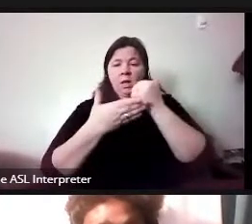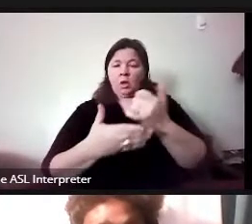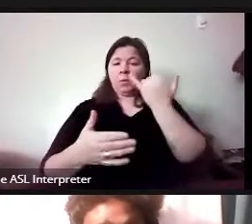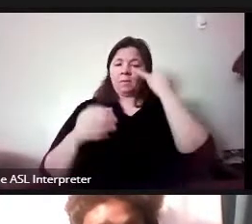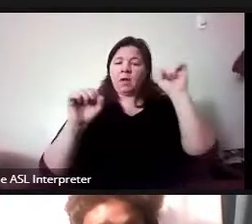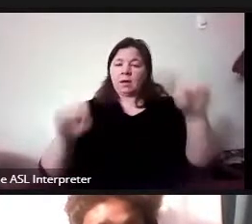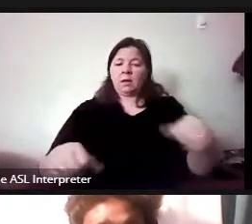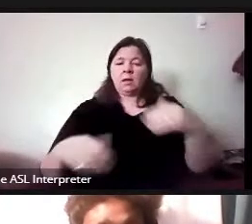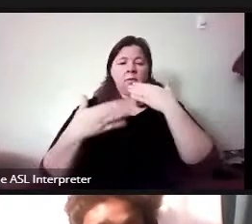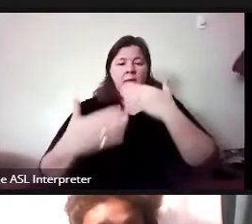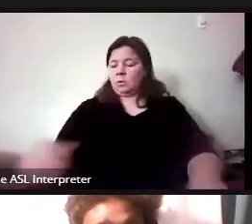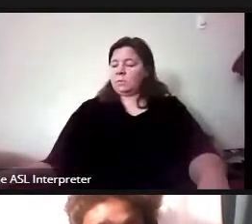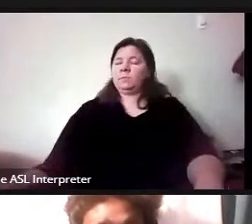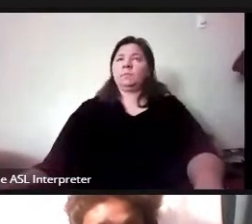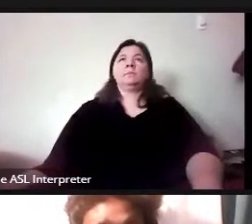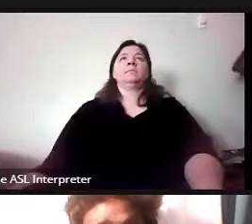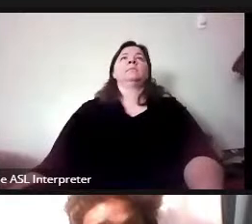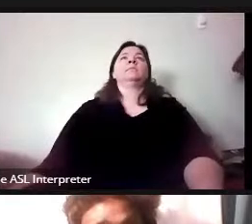can. Thanks.